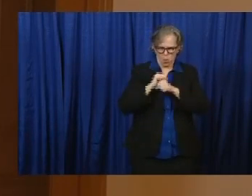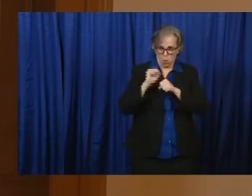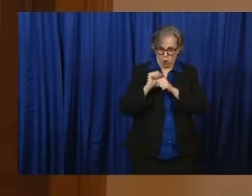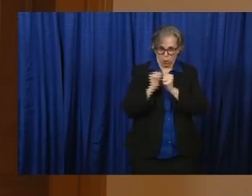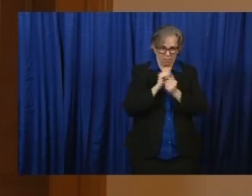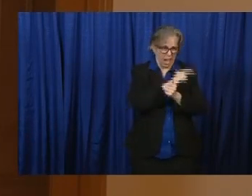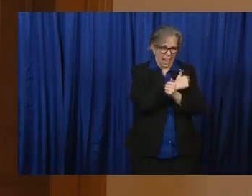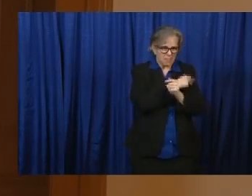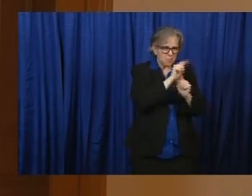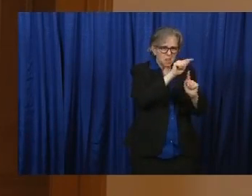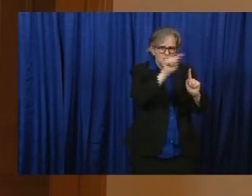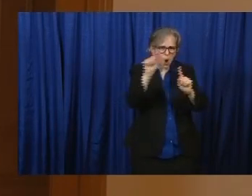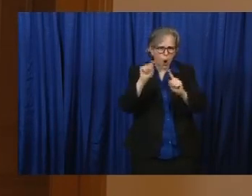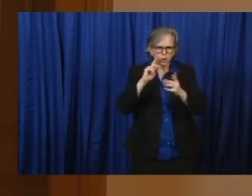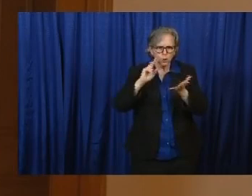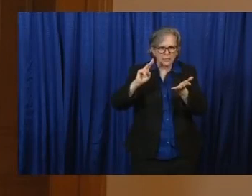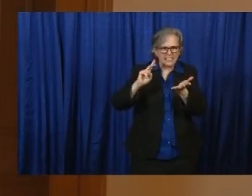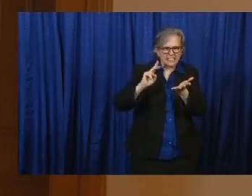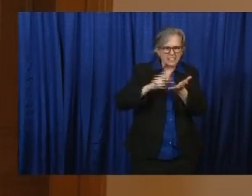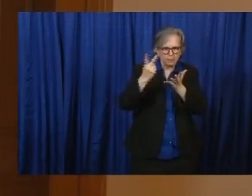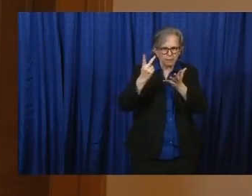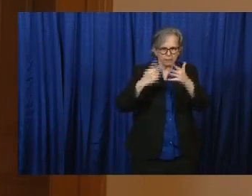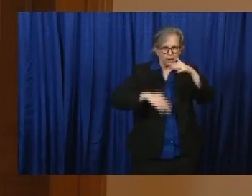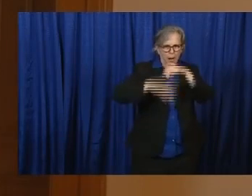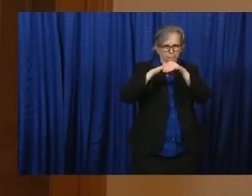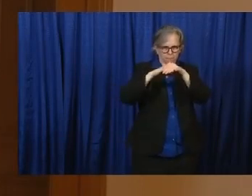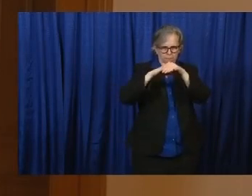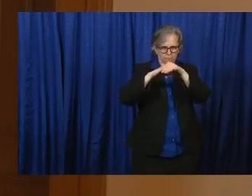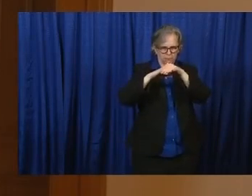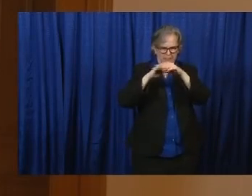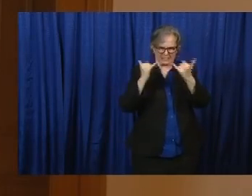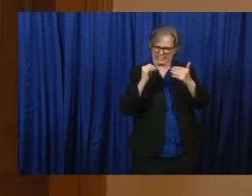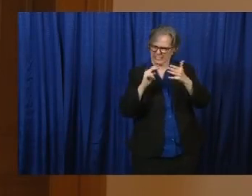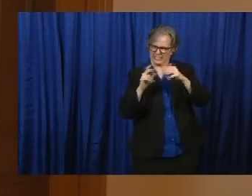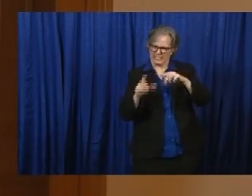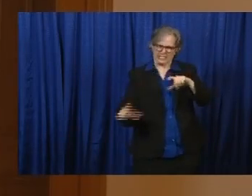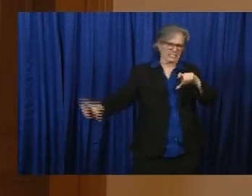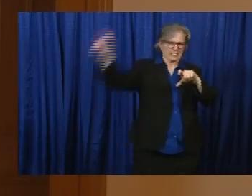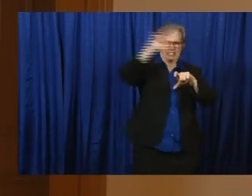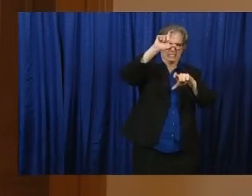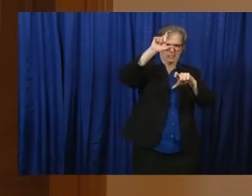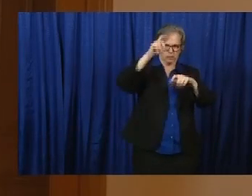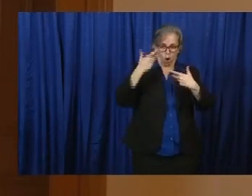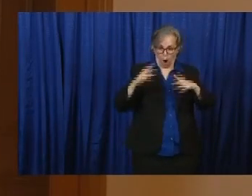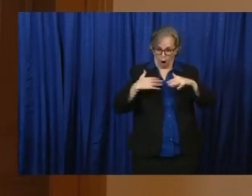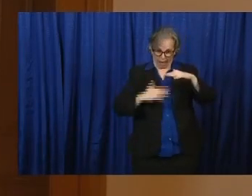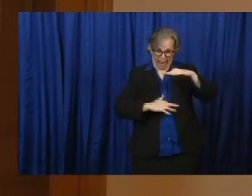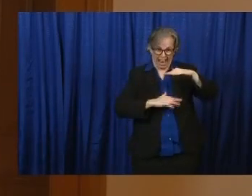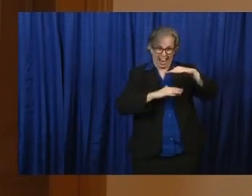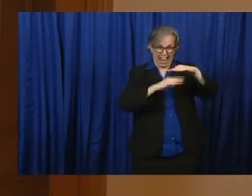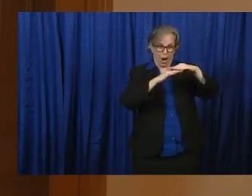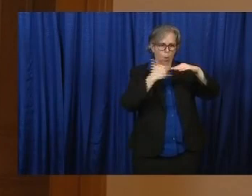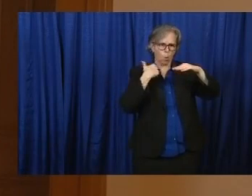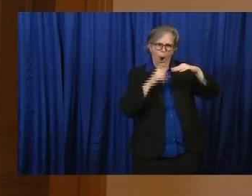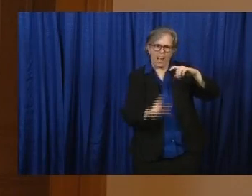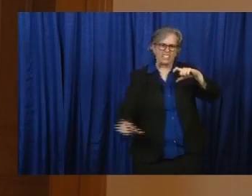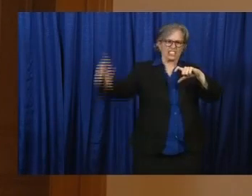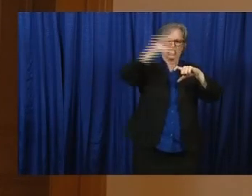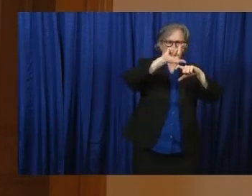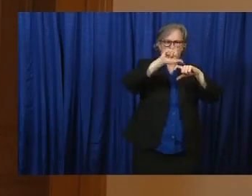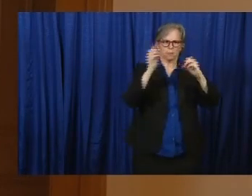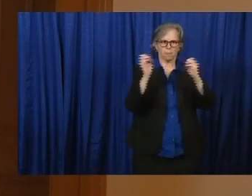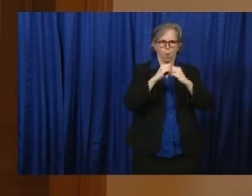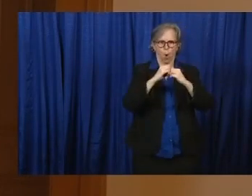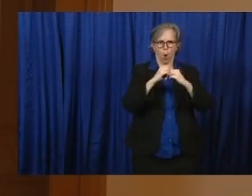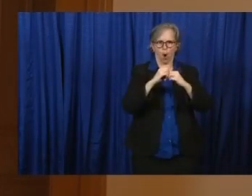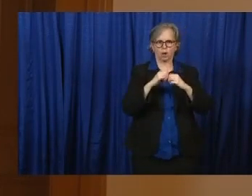that capacity again, at least doubling what they already do. And with that, they need all the increased equipment, all the